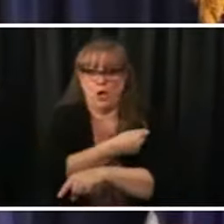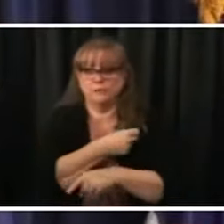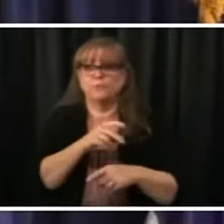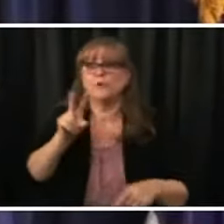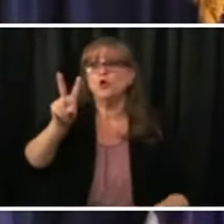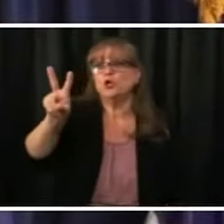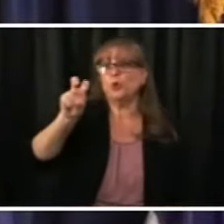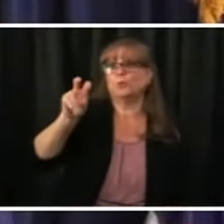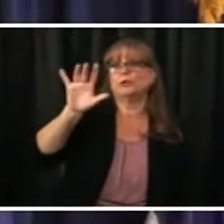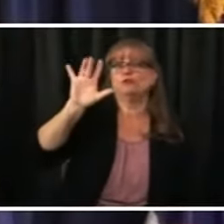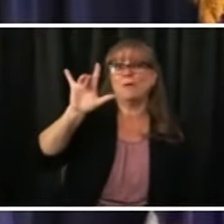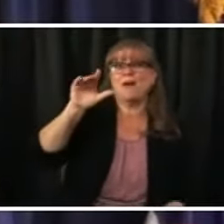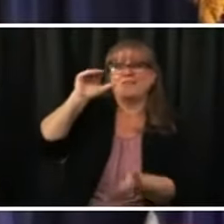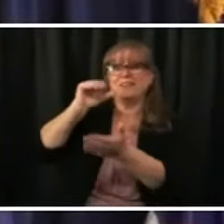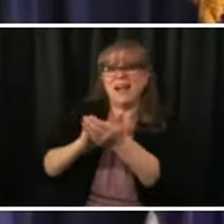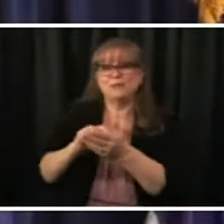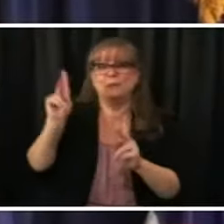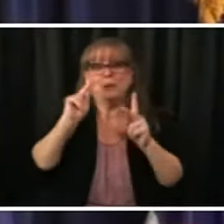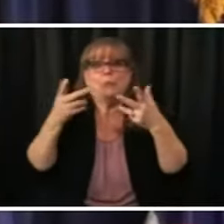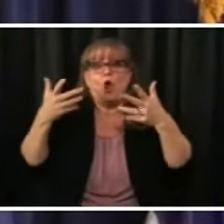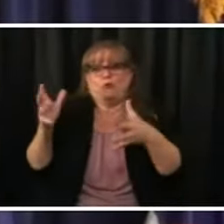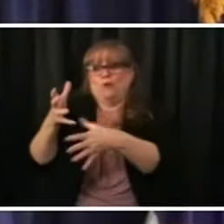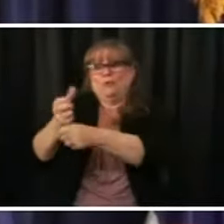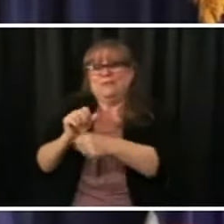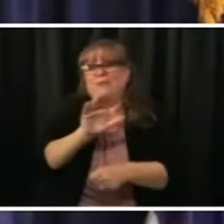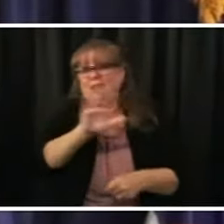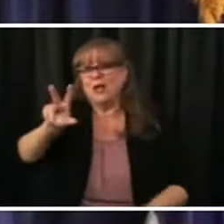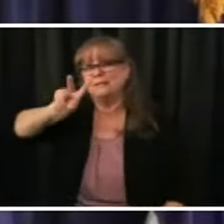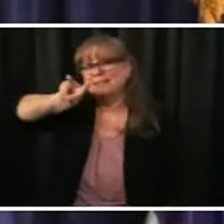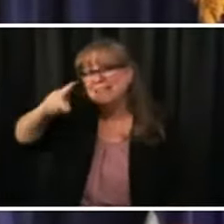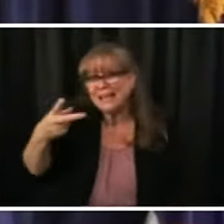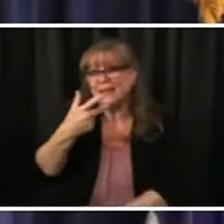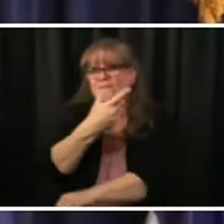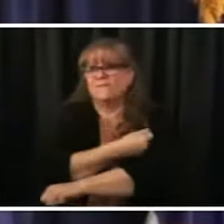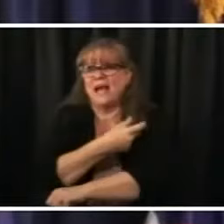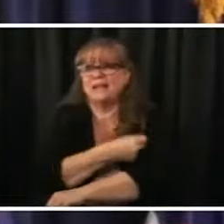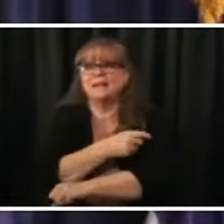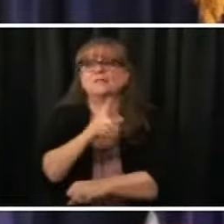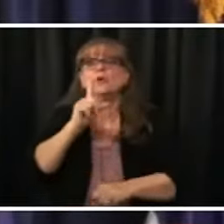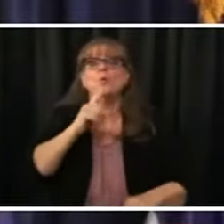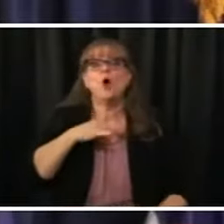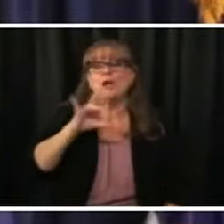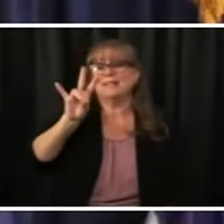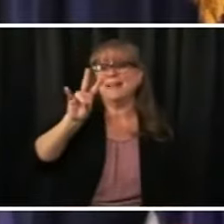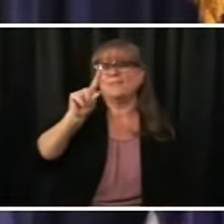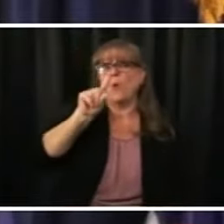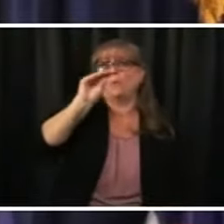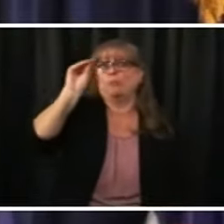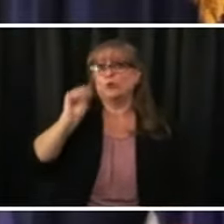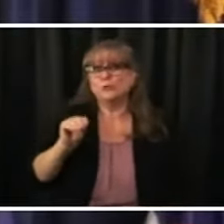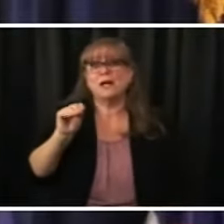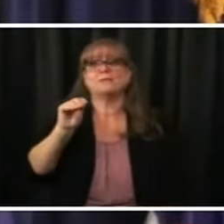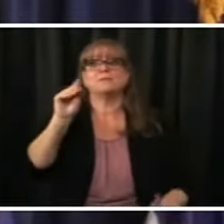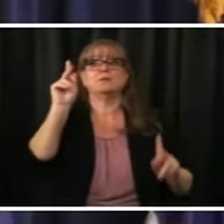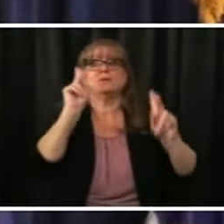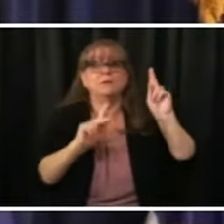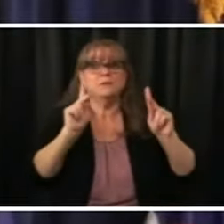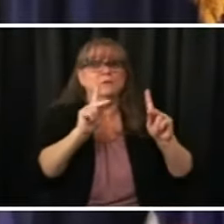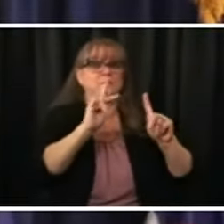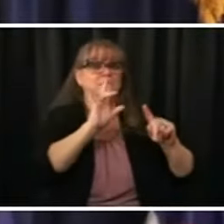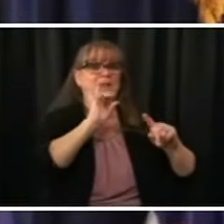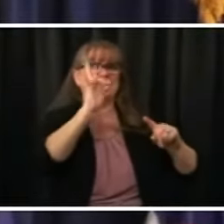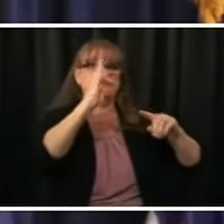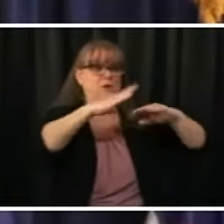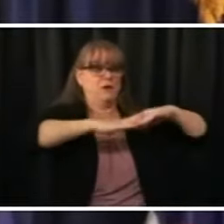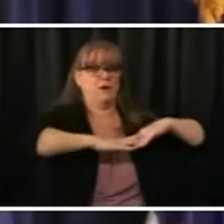way towards our goal of vaccinating 70% of everybody age 70 and up. So we are on track to meet that. And as I said, I really